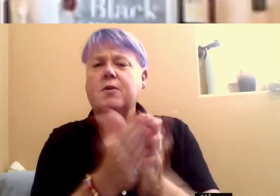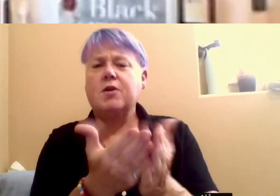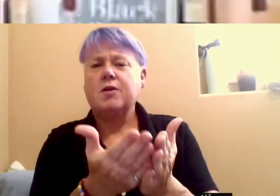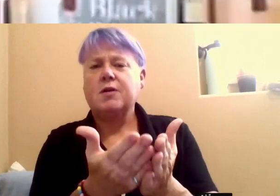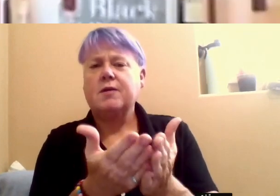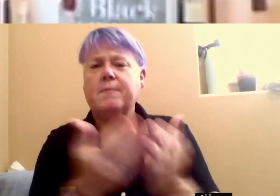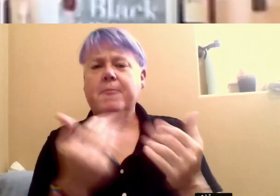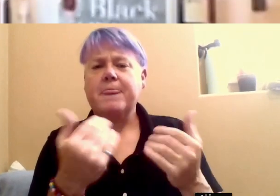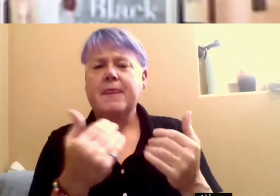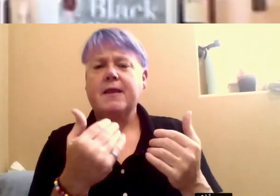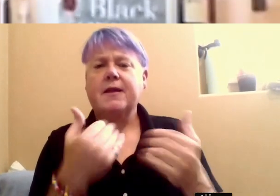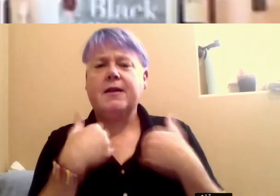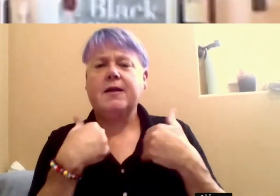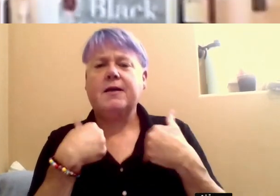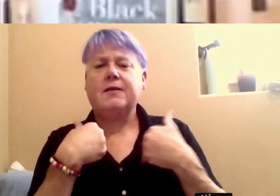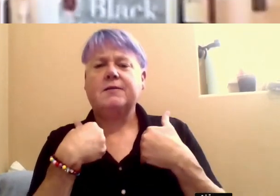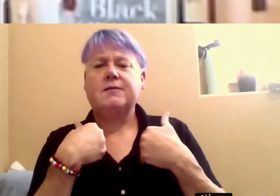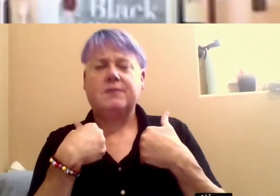has